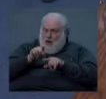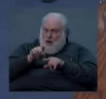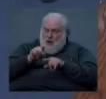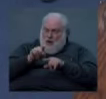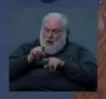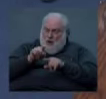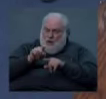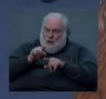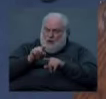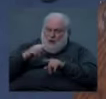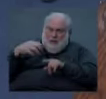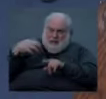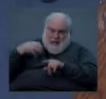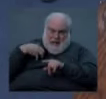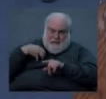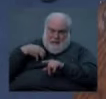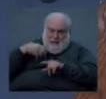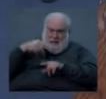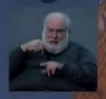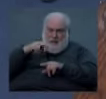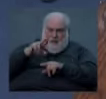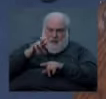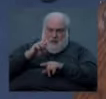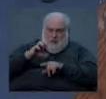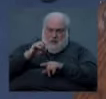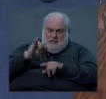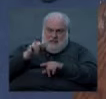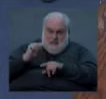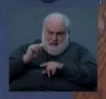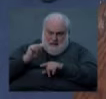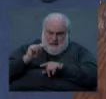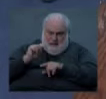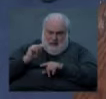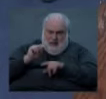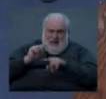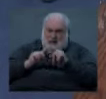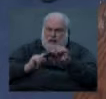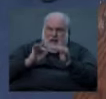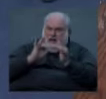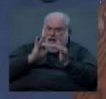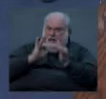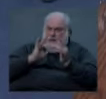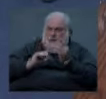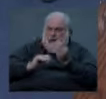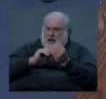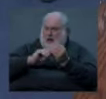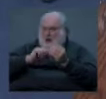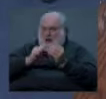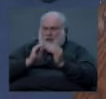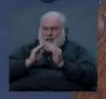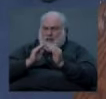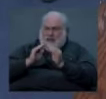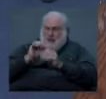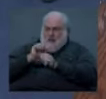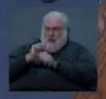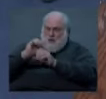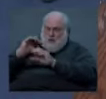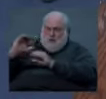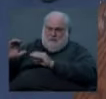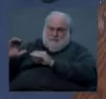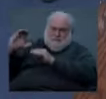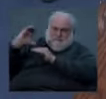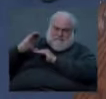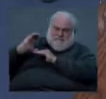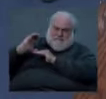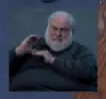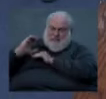at the precinct, and I can't get in touch with anybody, and then we're going to add another city's workload on top of